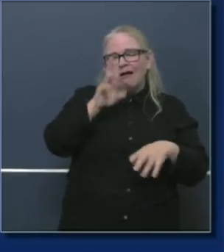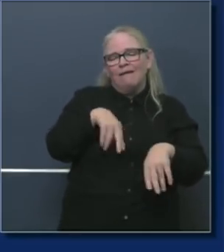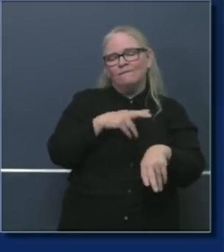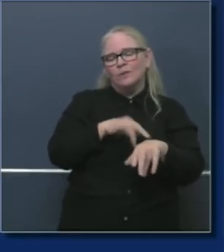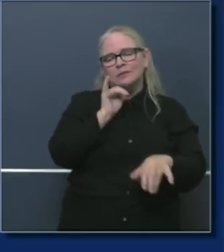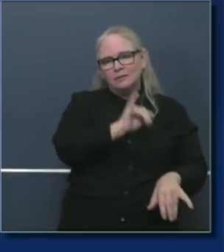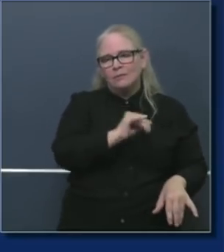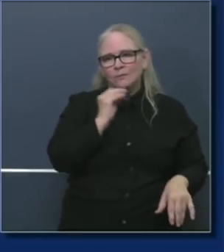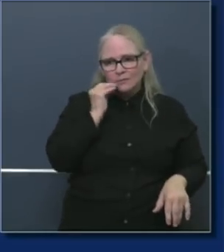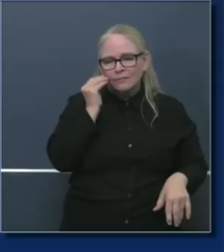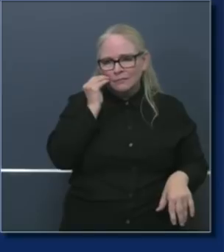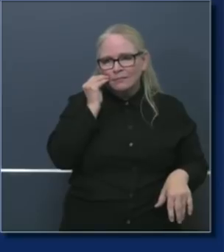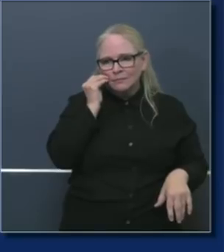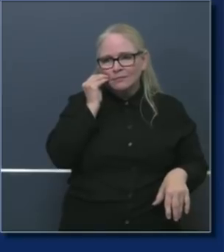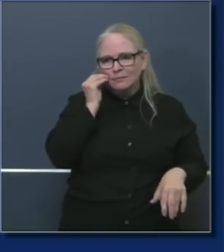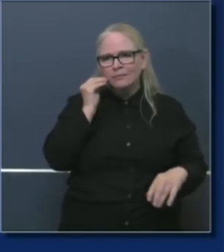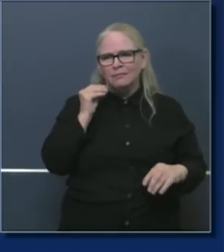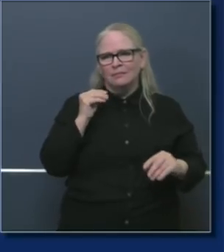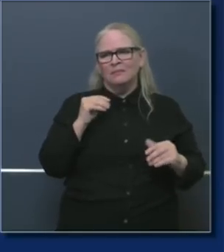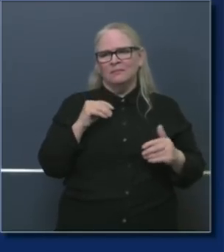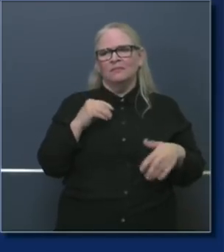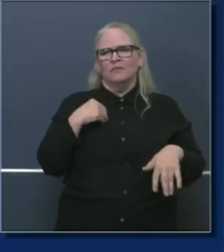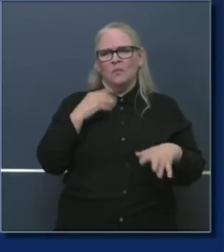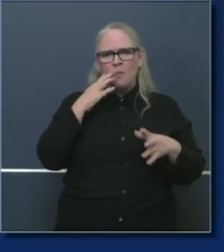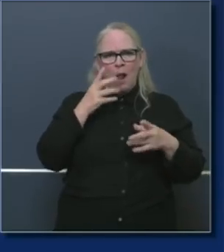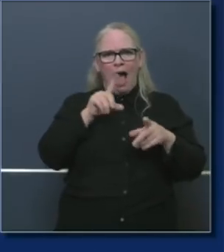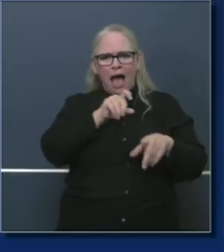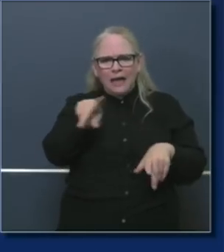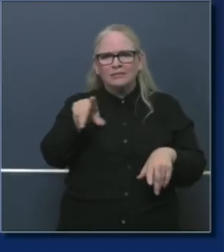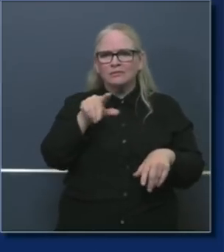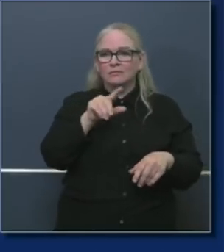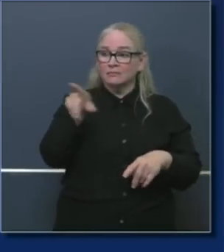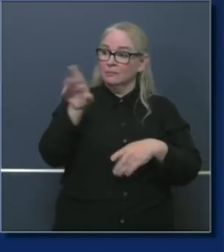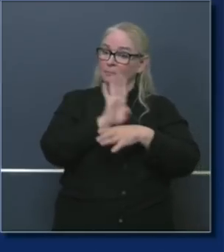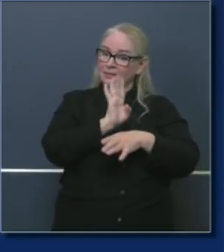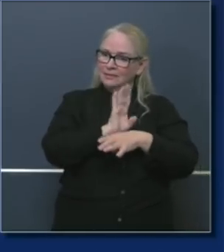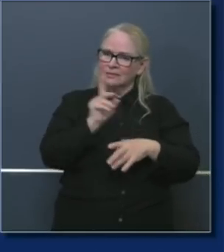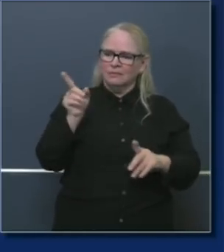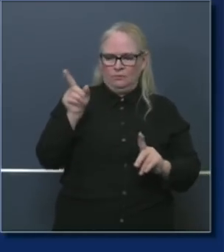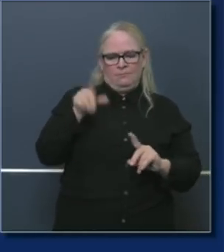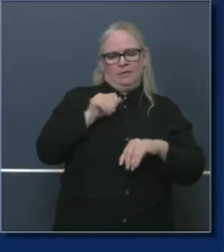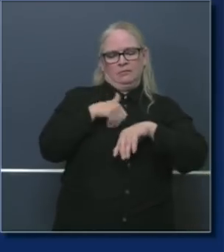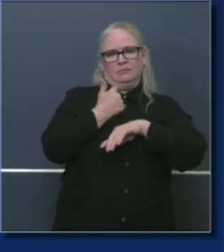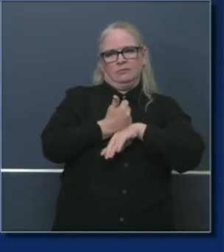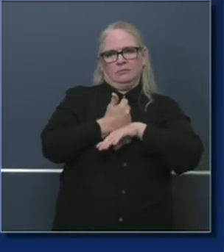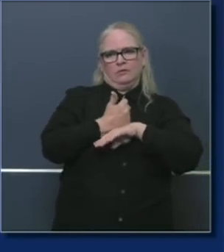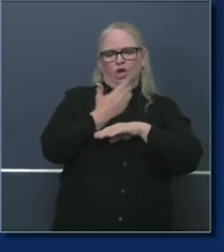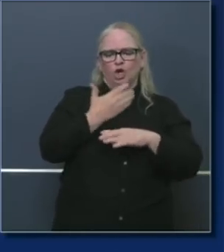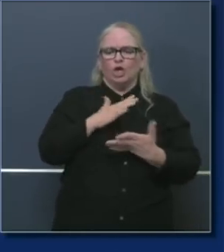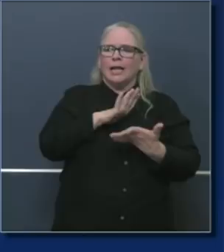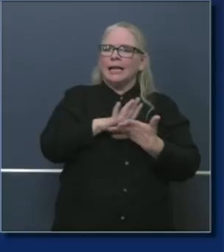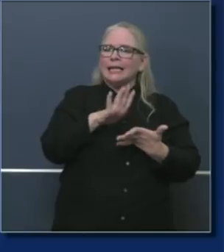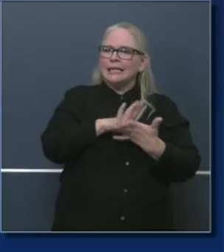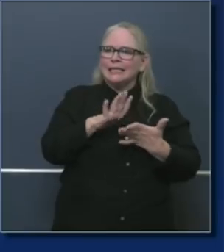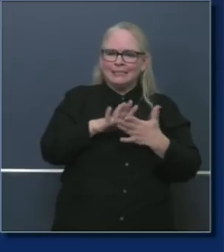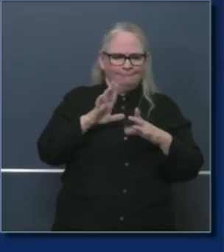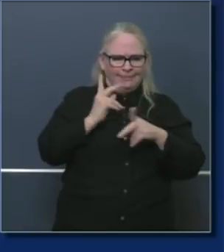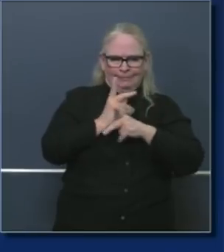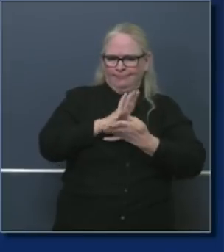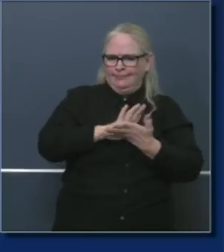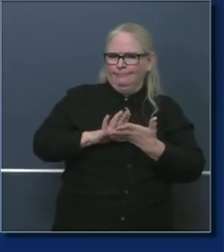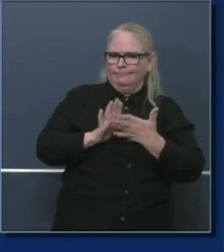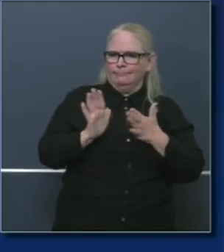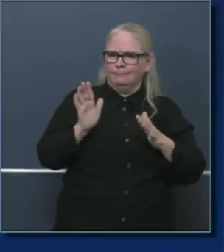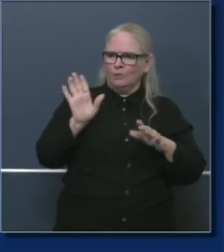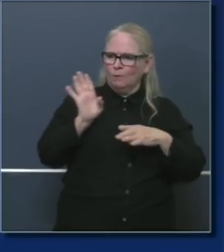ask industries to implement site-specific protection plans, cleaning and disinfecting protocols, and of course,